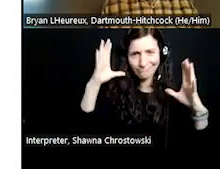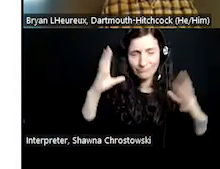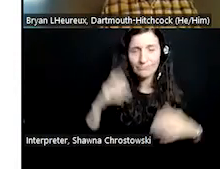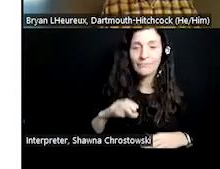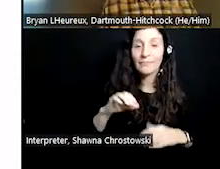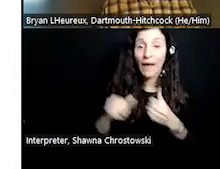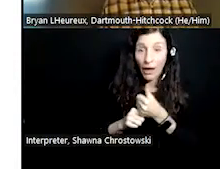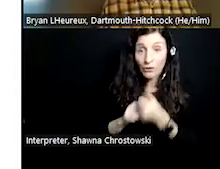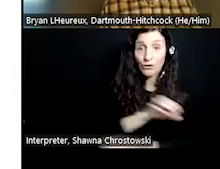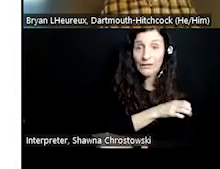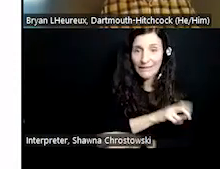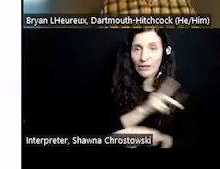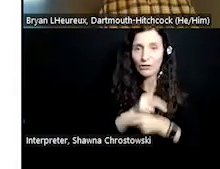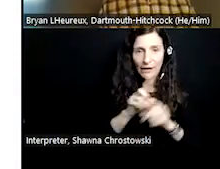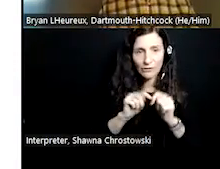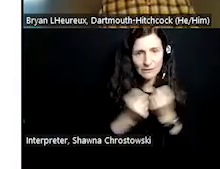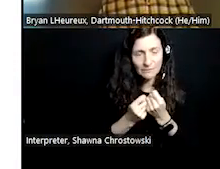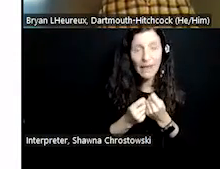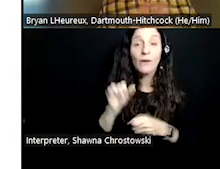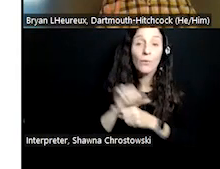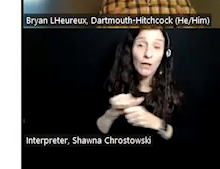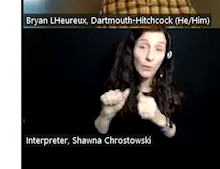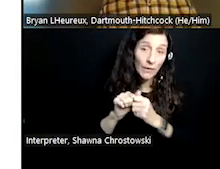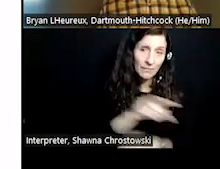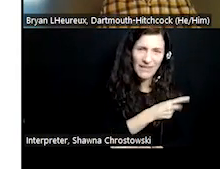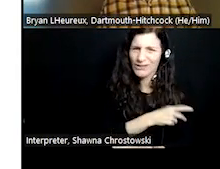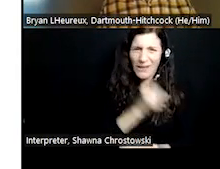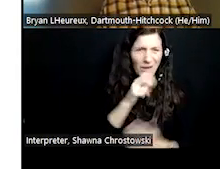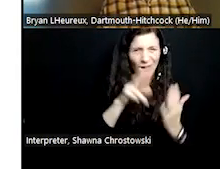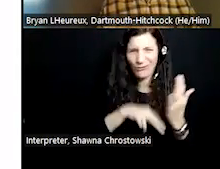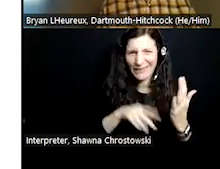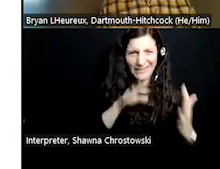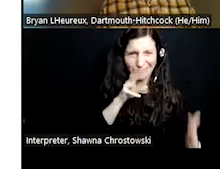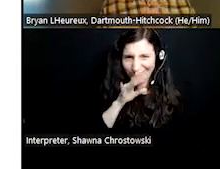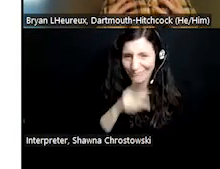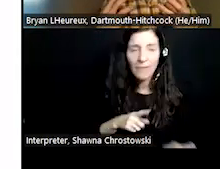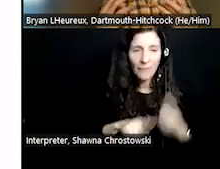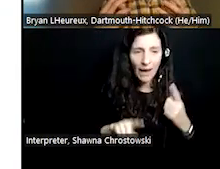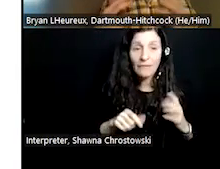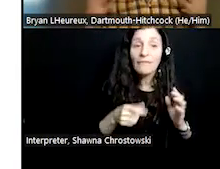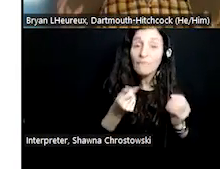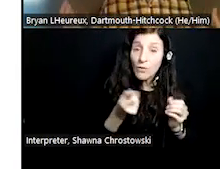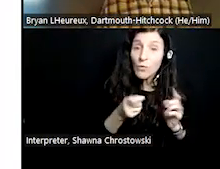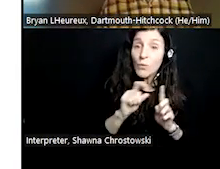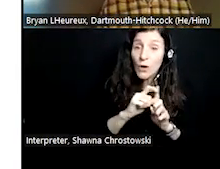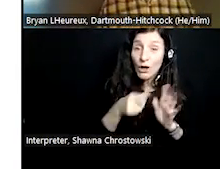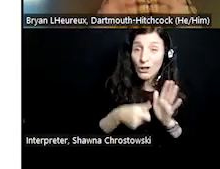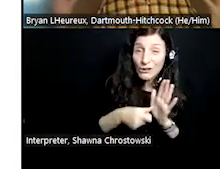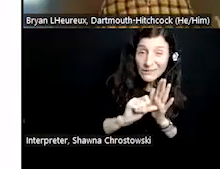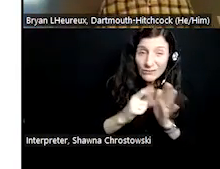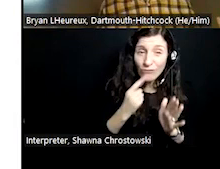care team and working with patients. So I'm not going to read that to you, but I did highlight a couple of words that I thought were important.